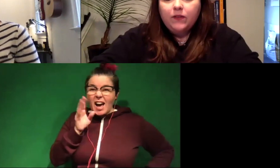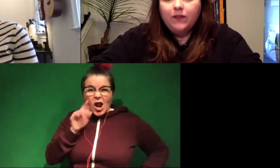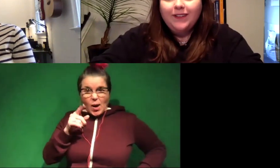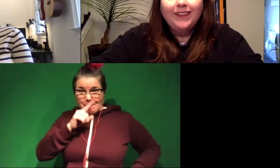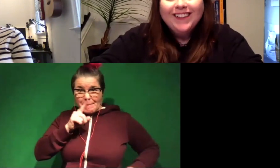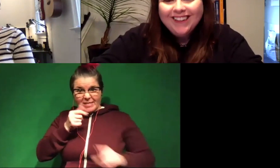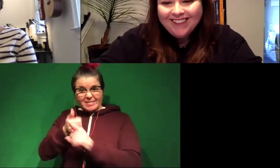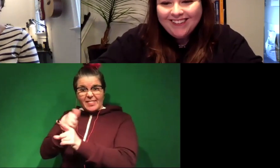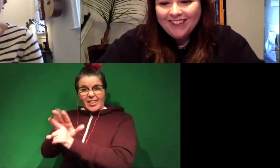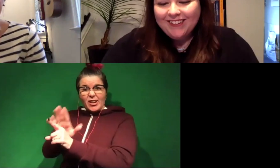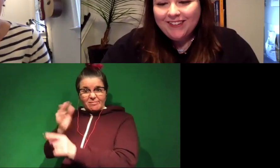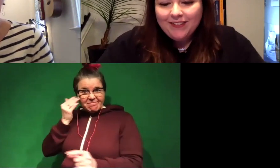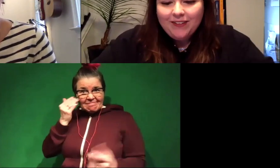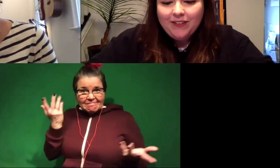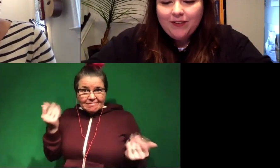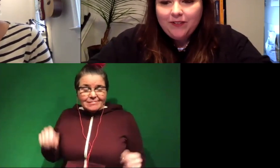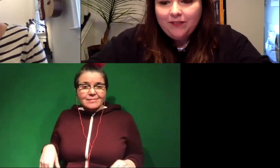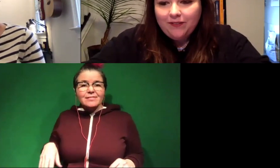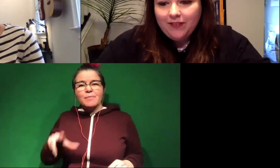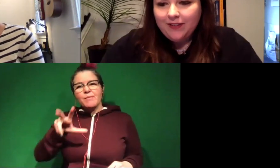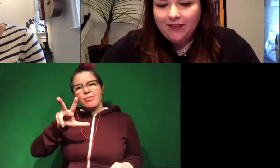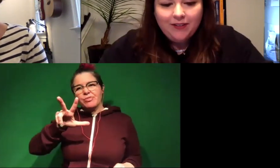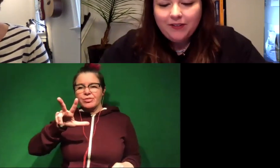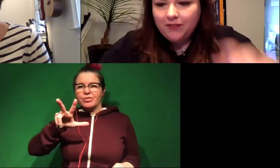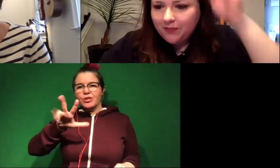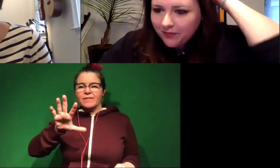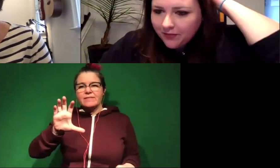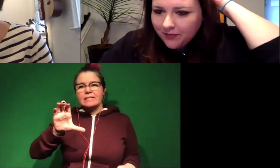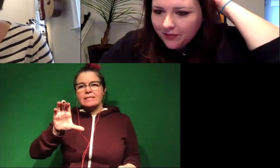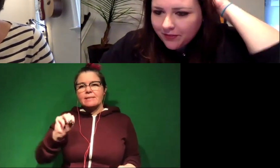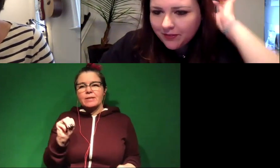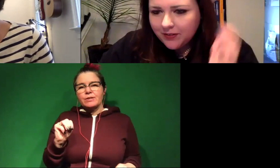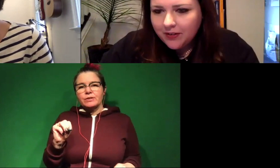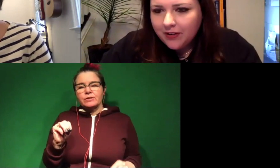is. It's about 35 centimeters, which is